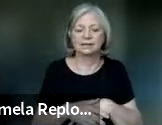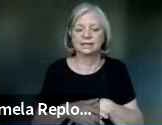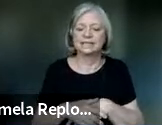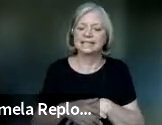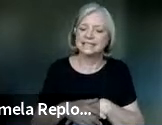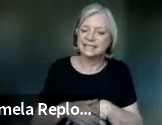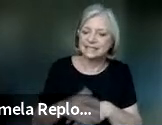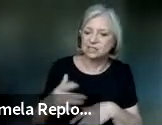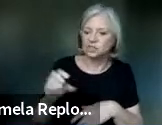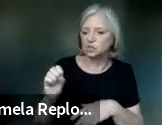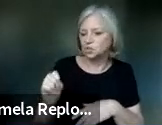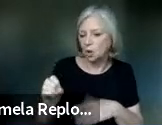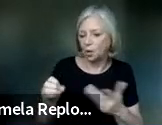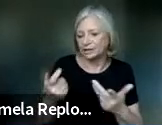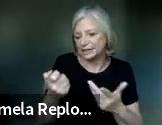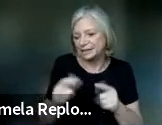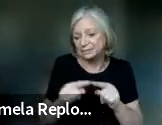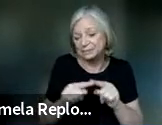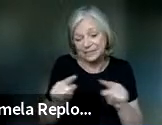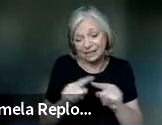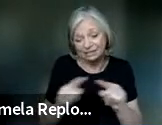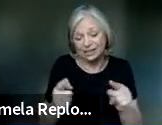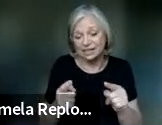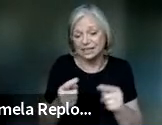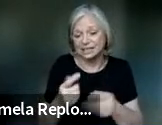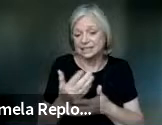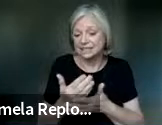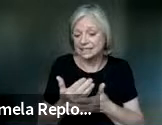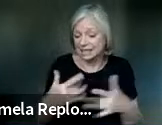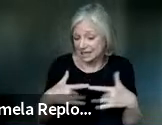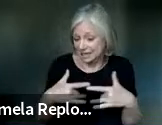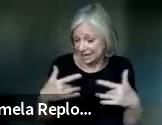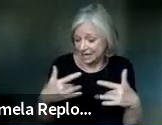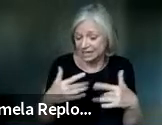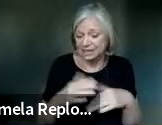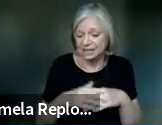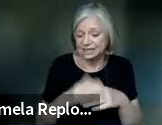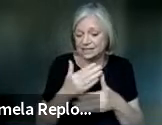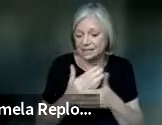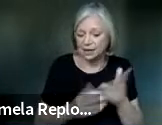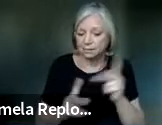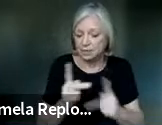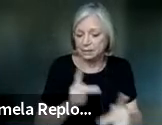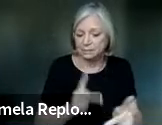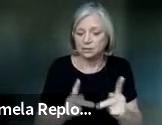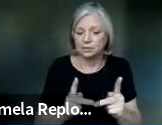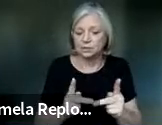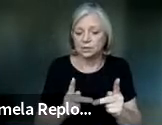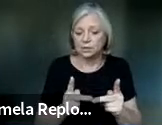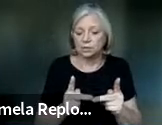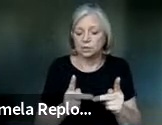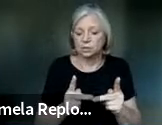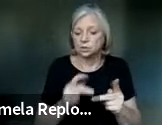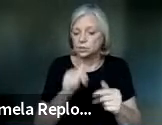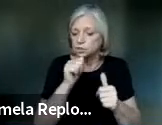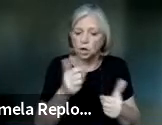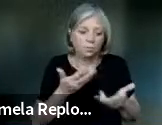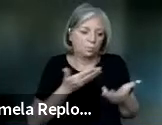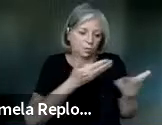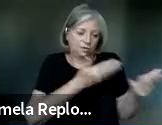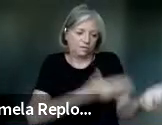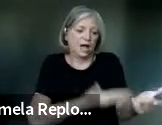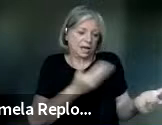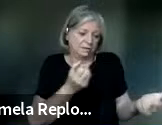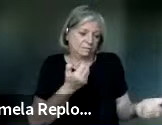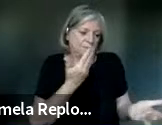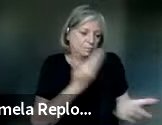a subtle distinction where people who don't provide that information, they just